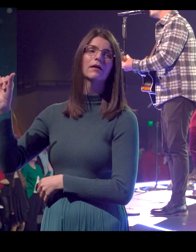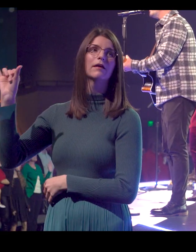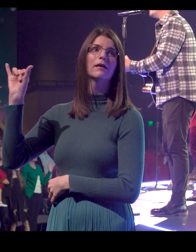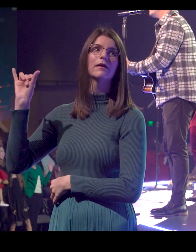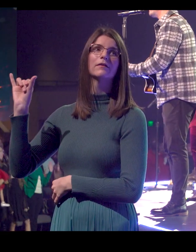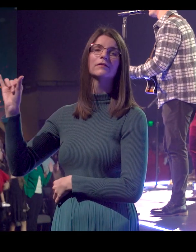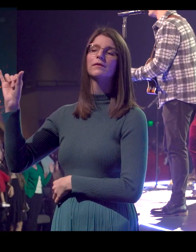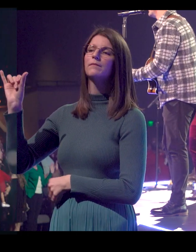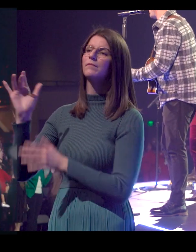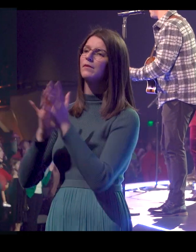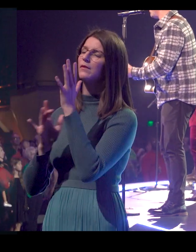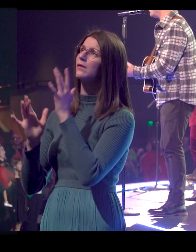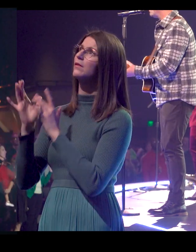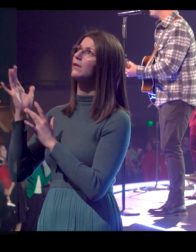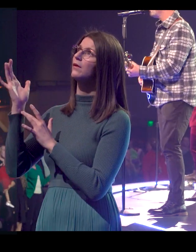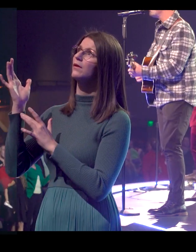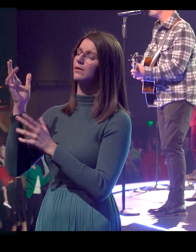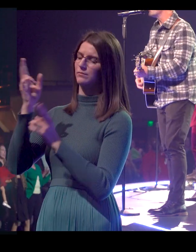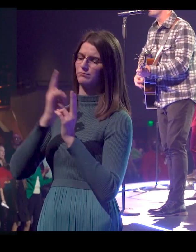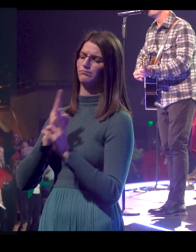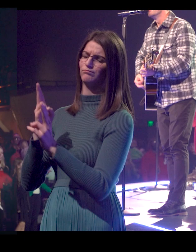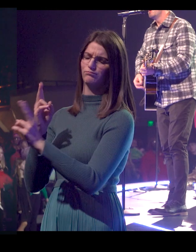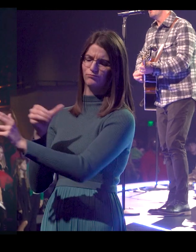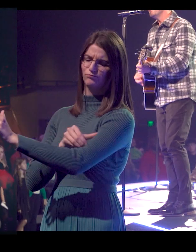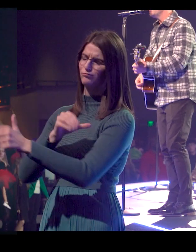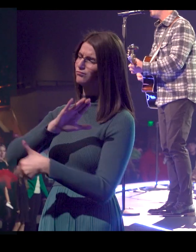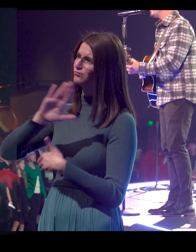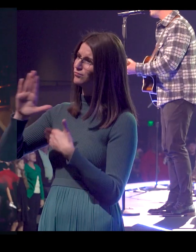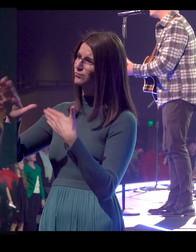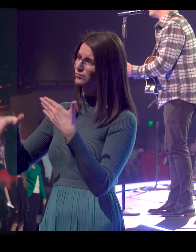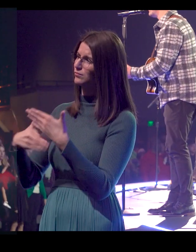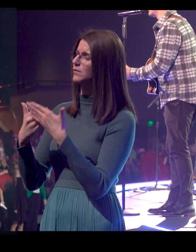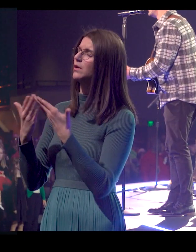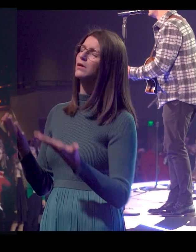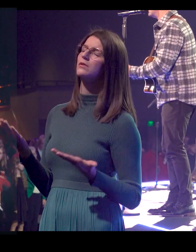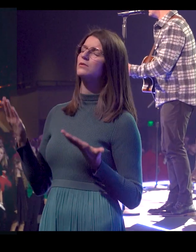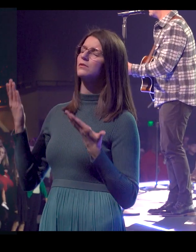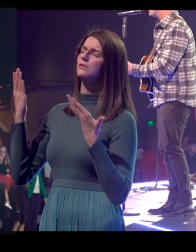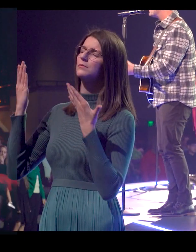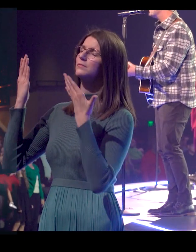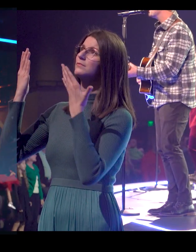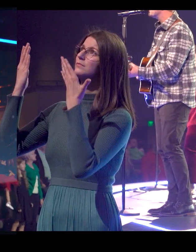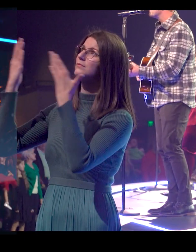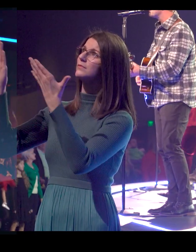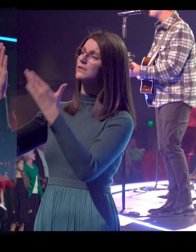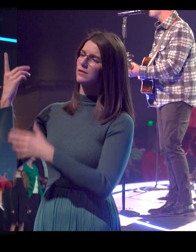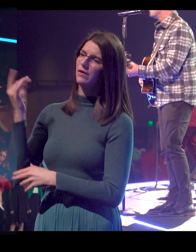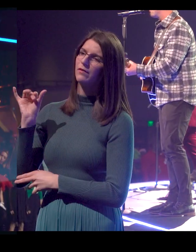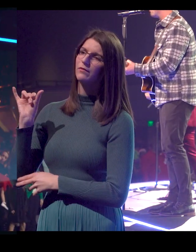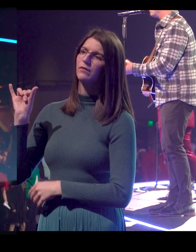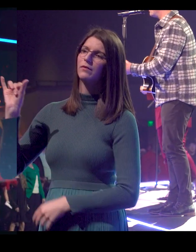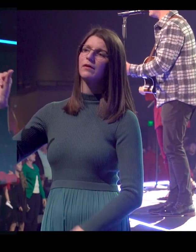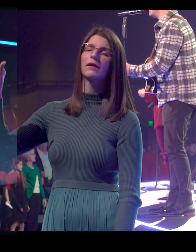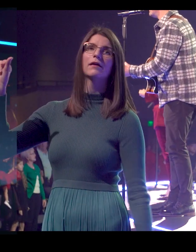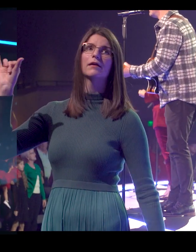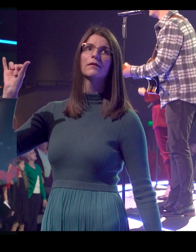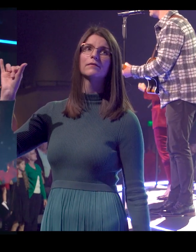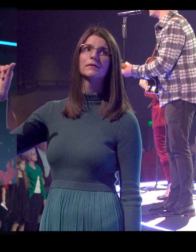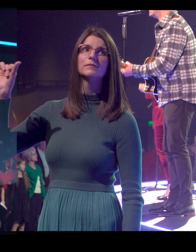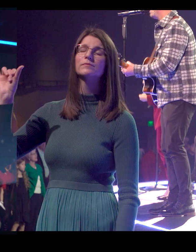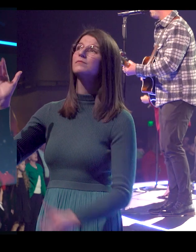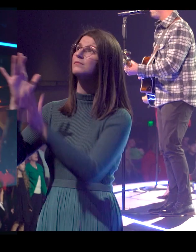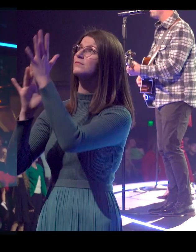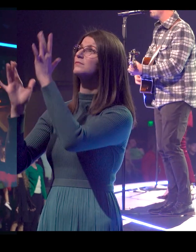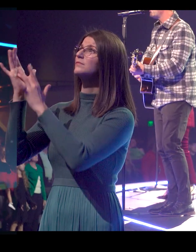and power to Jesus forever. All honor and